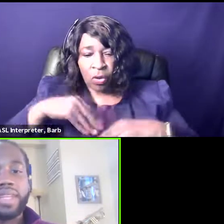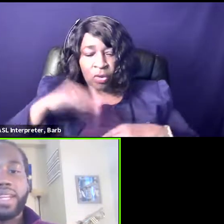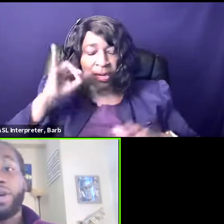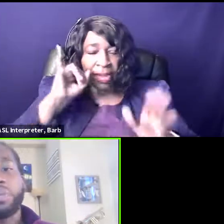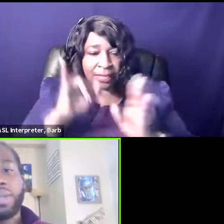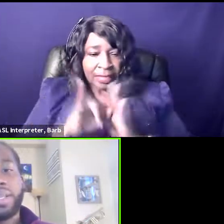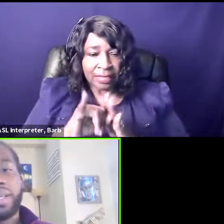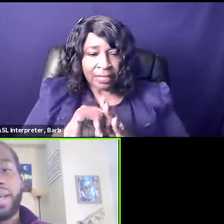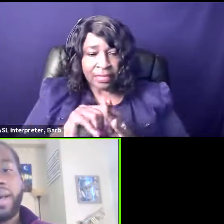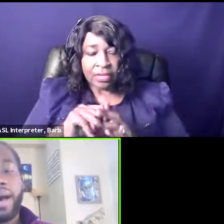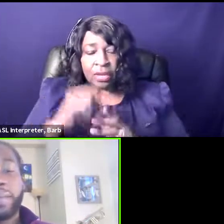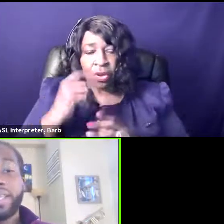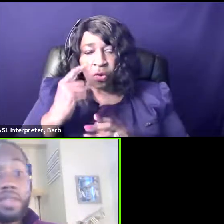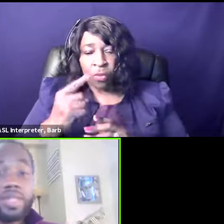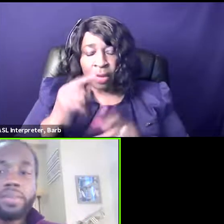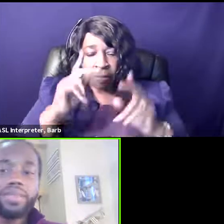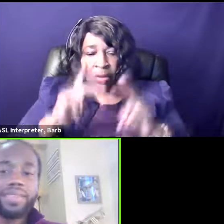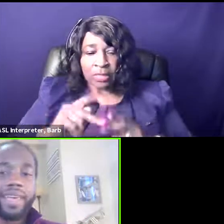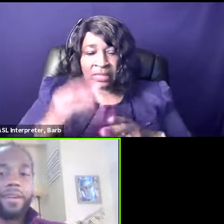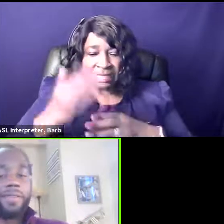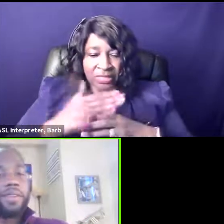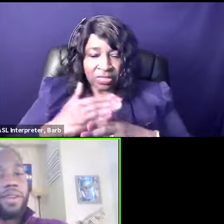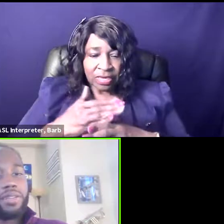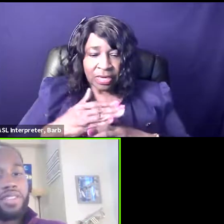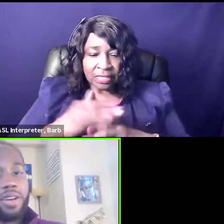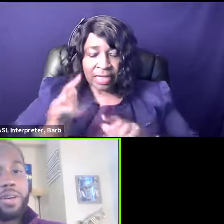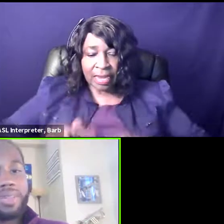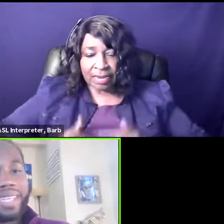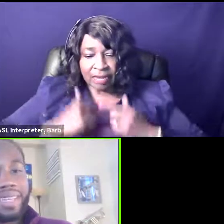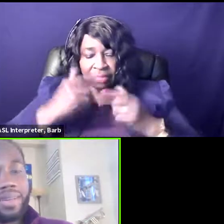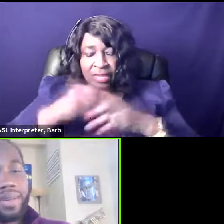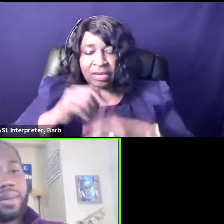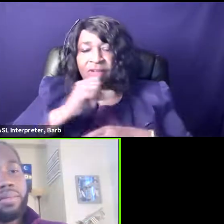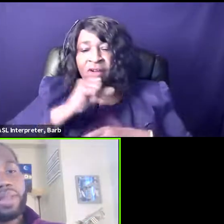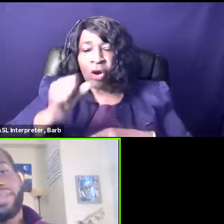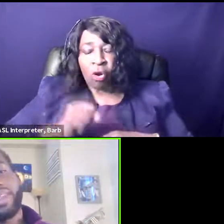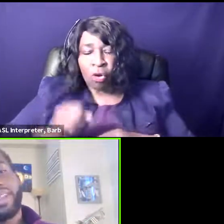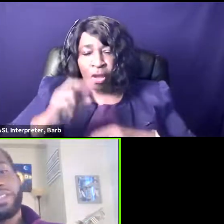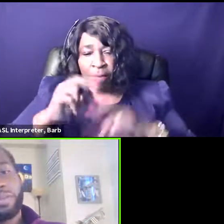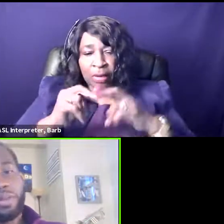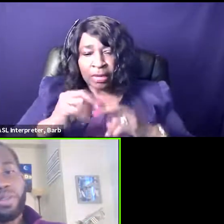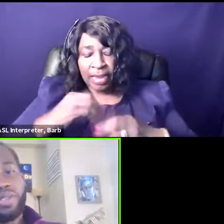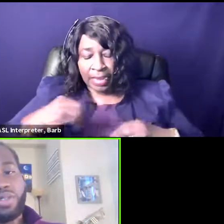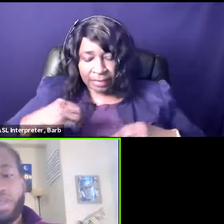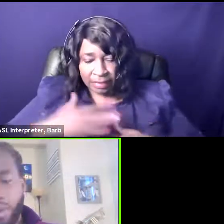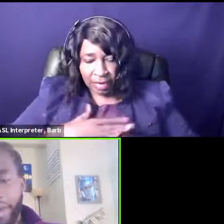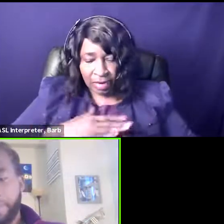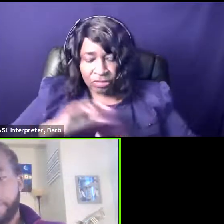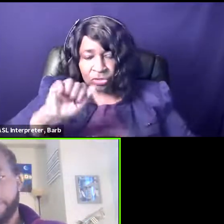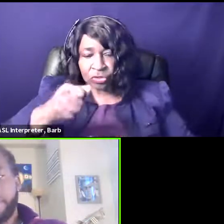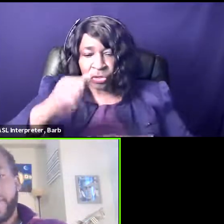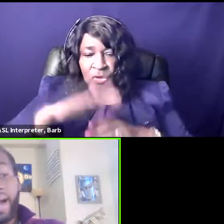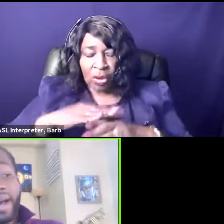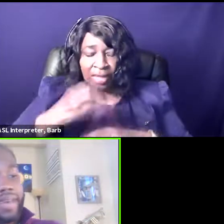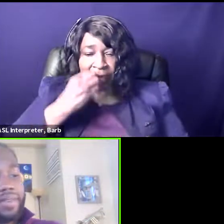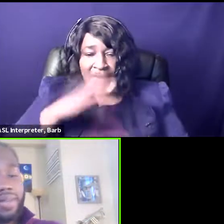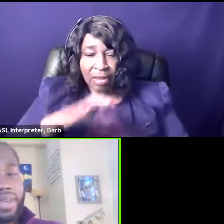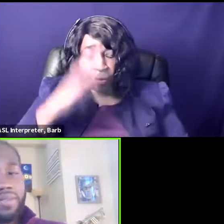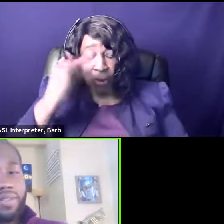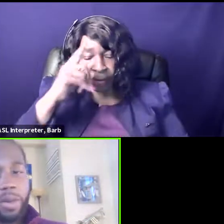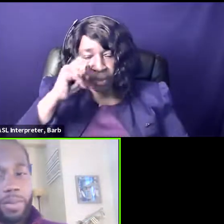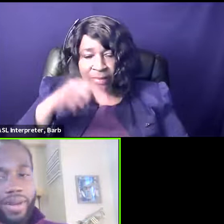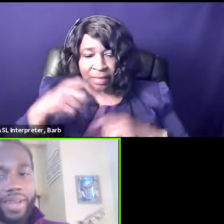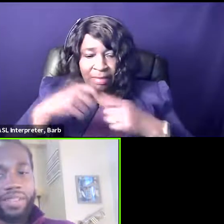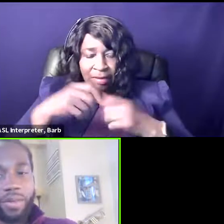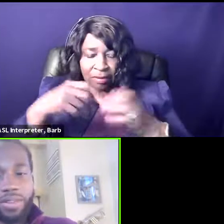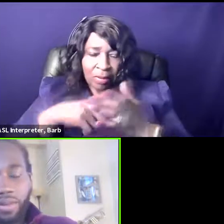issue of living in an old building and literally being scared, to turn on the heat because the electric bill was too high. If we